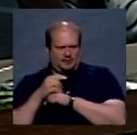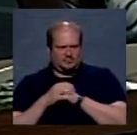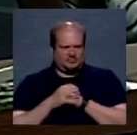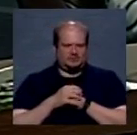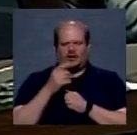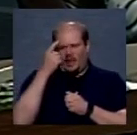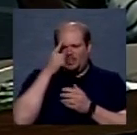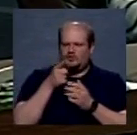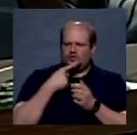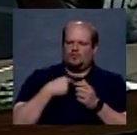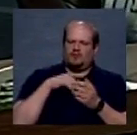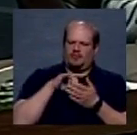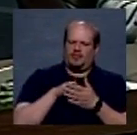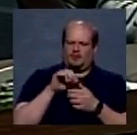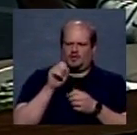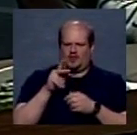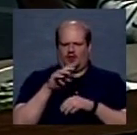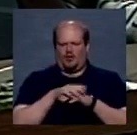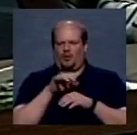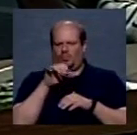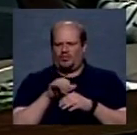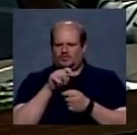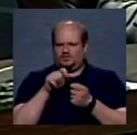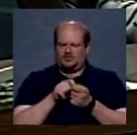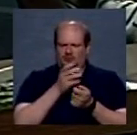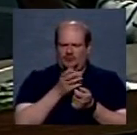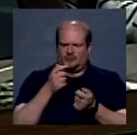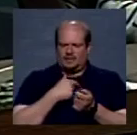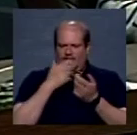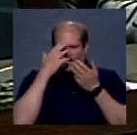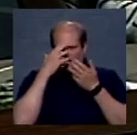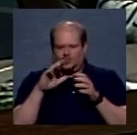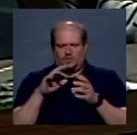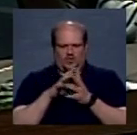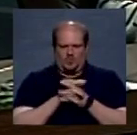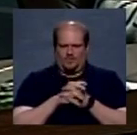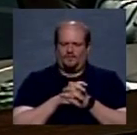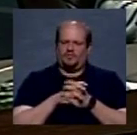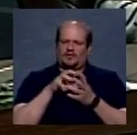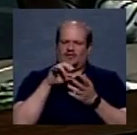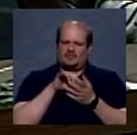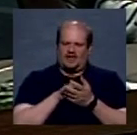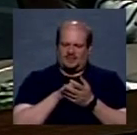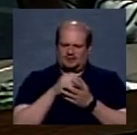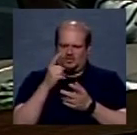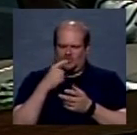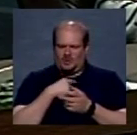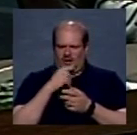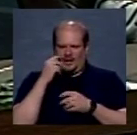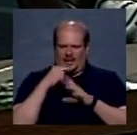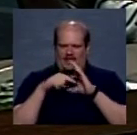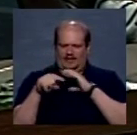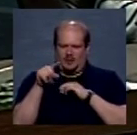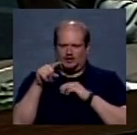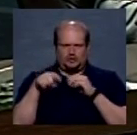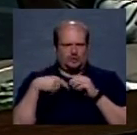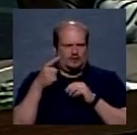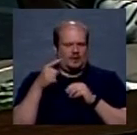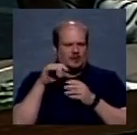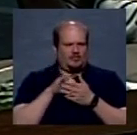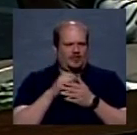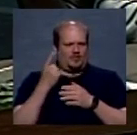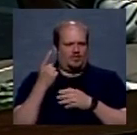days. Okay, now on those particular things, I don't know what they are. And this is the one that I sent you an email about, this